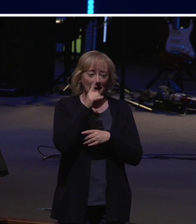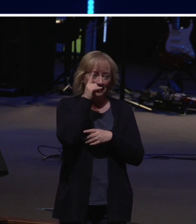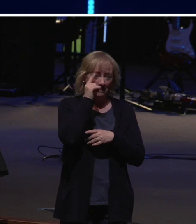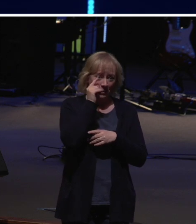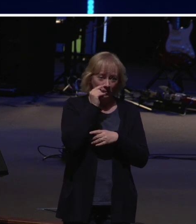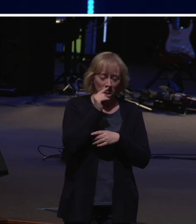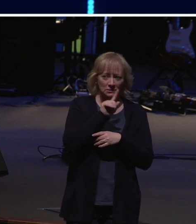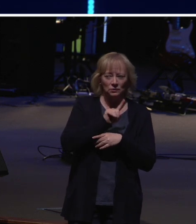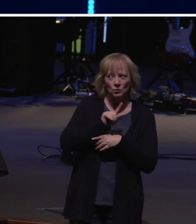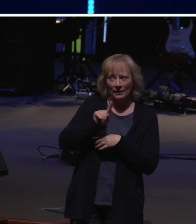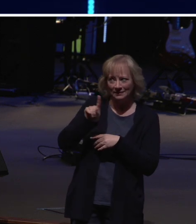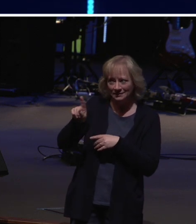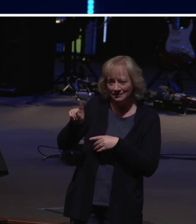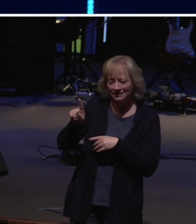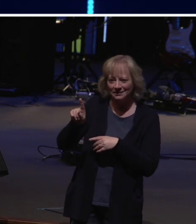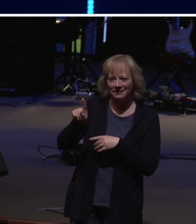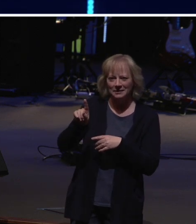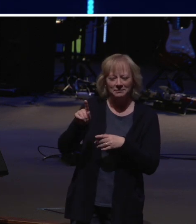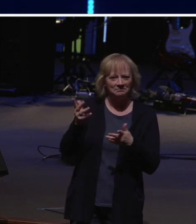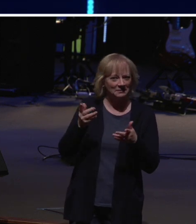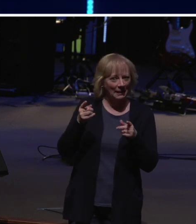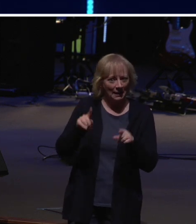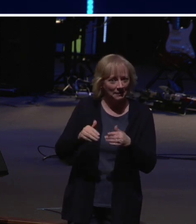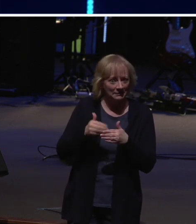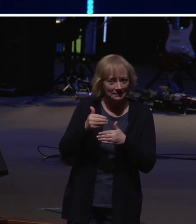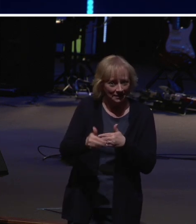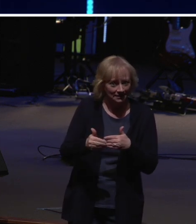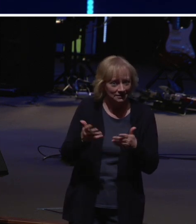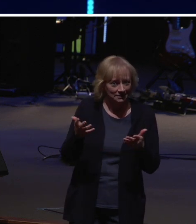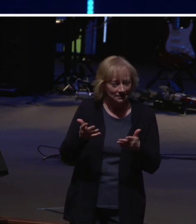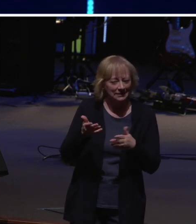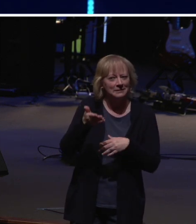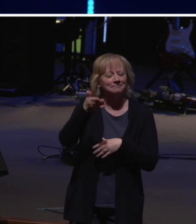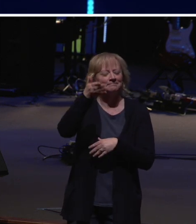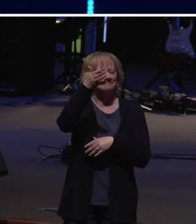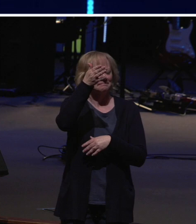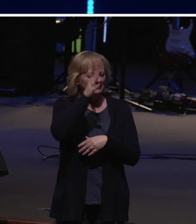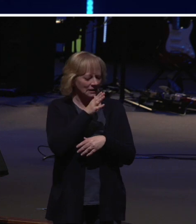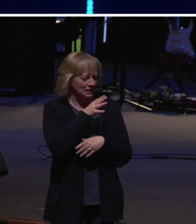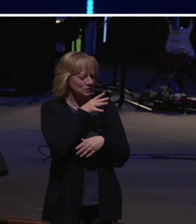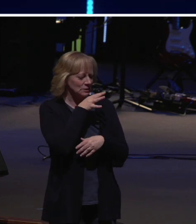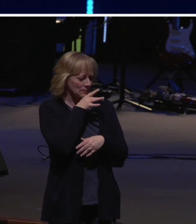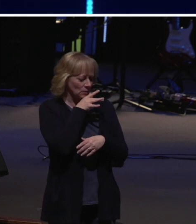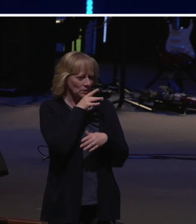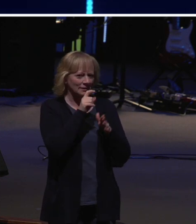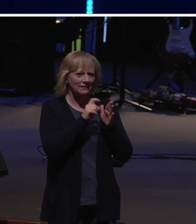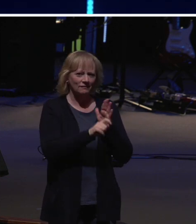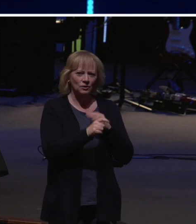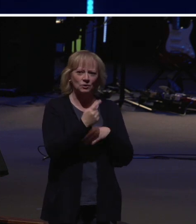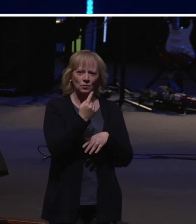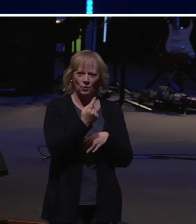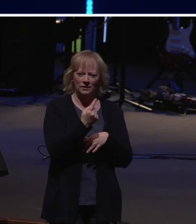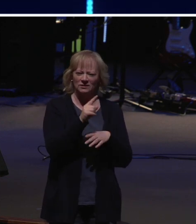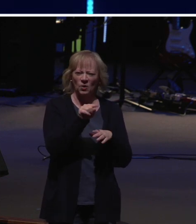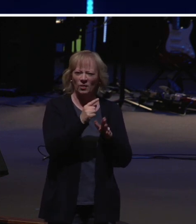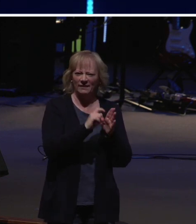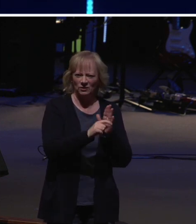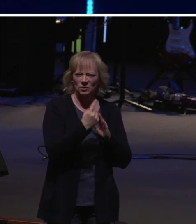went, and this is what happened next. God spoke. Look at verse 1, and just verse